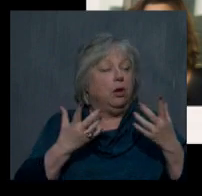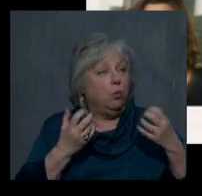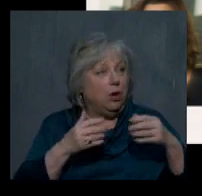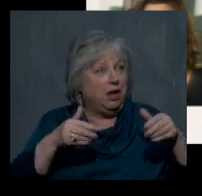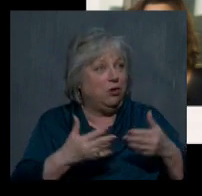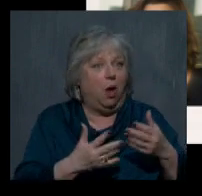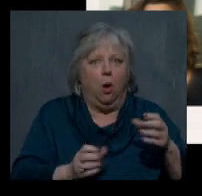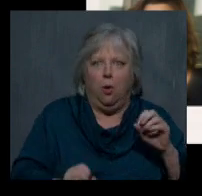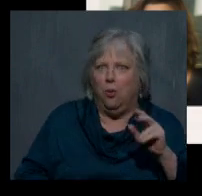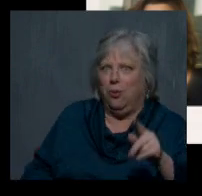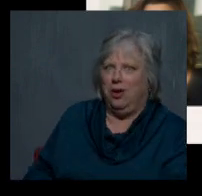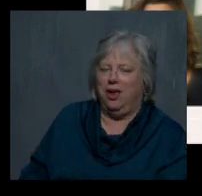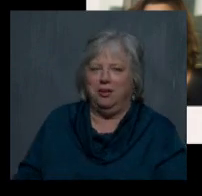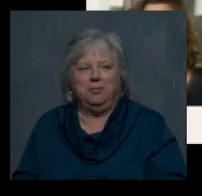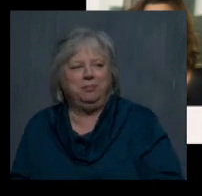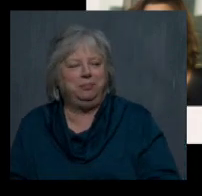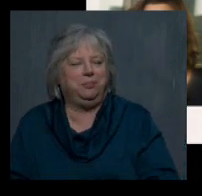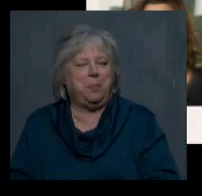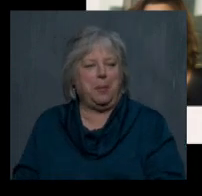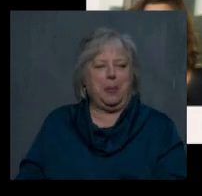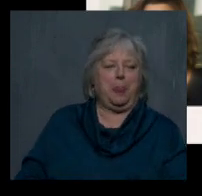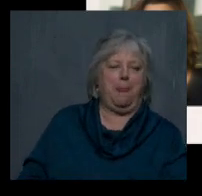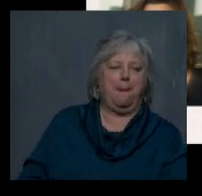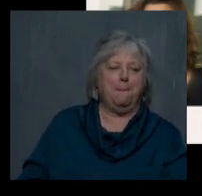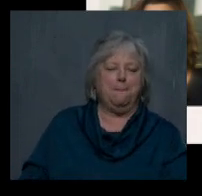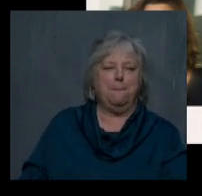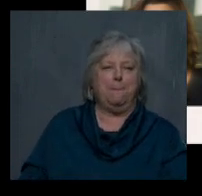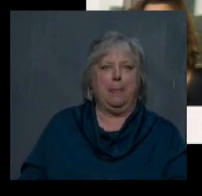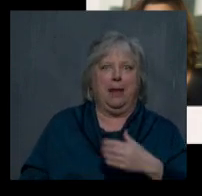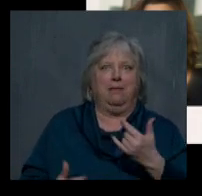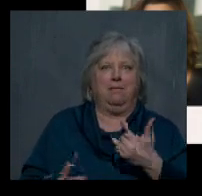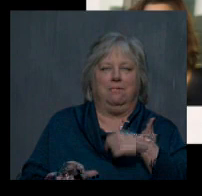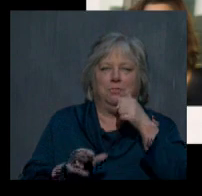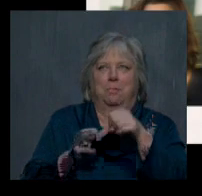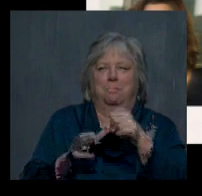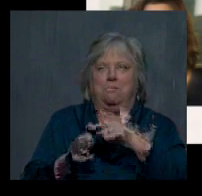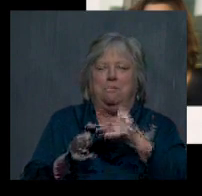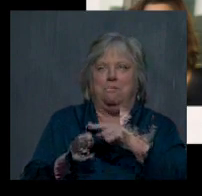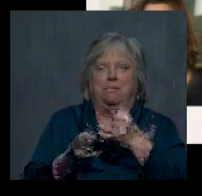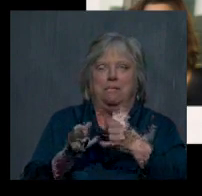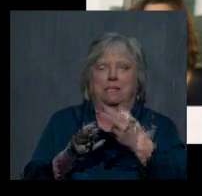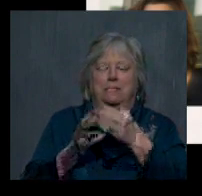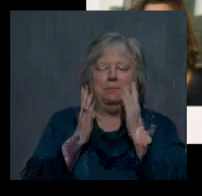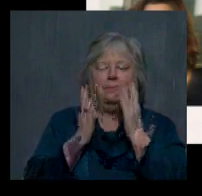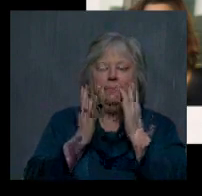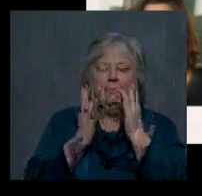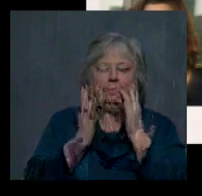Oh yeah, absolutely. You're on the spot. Remember first and last name.